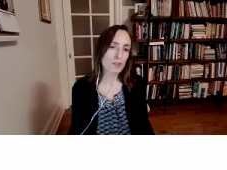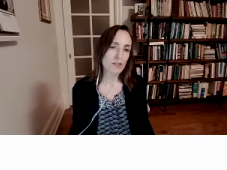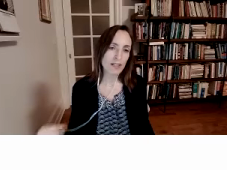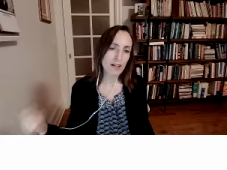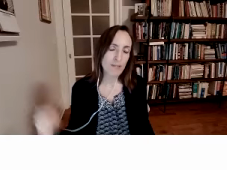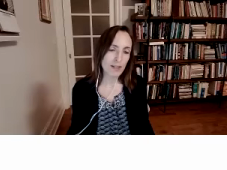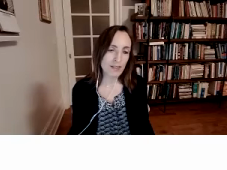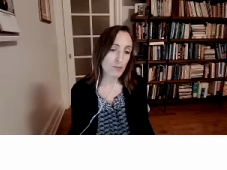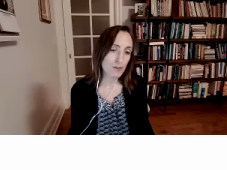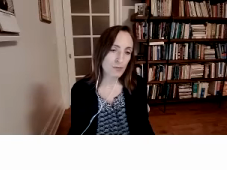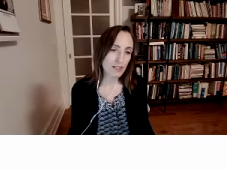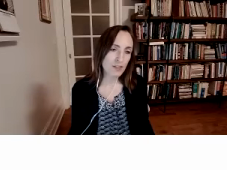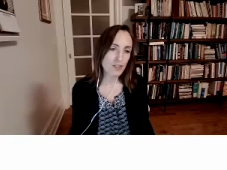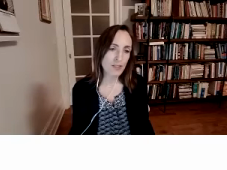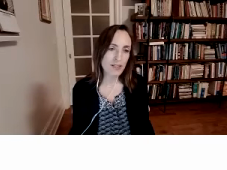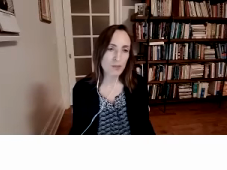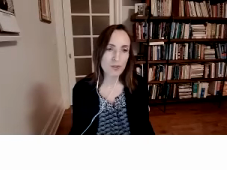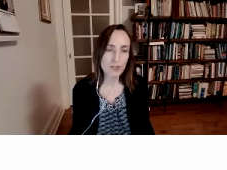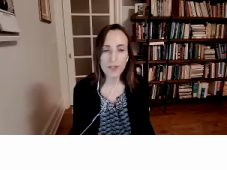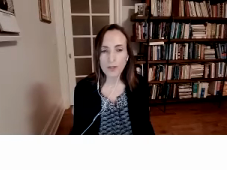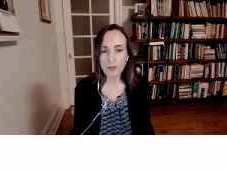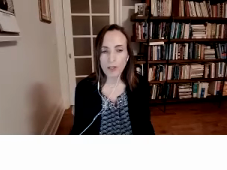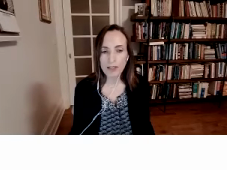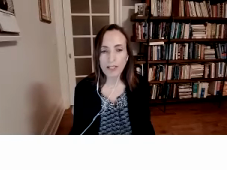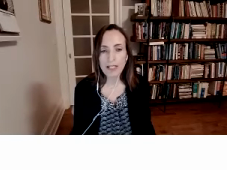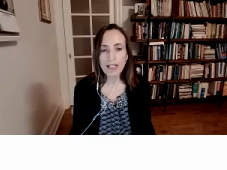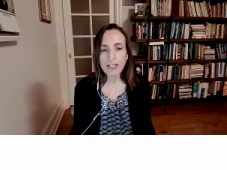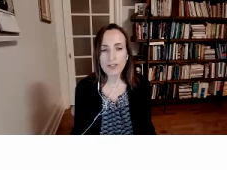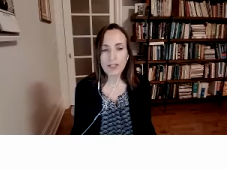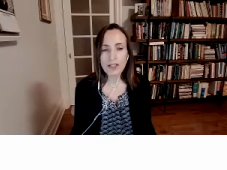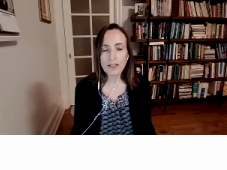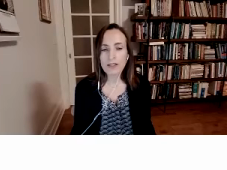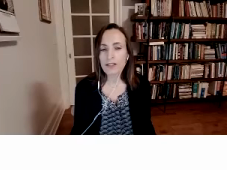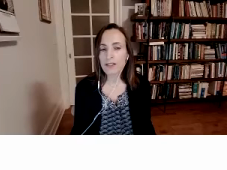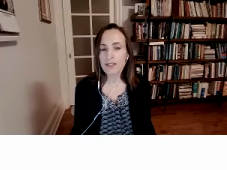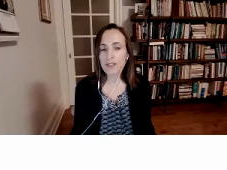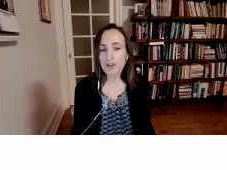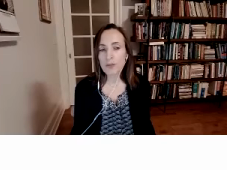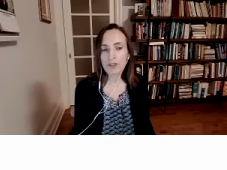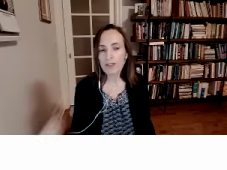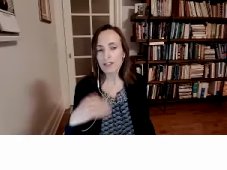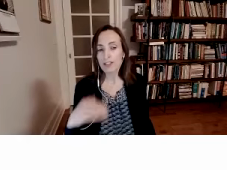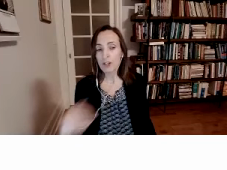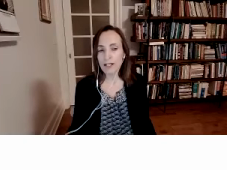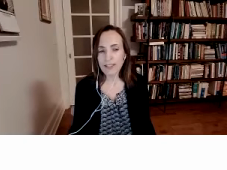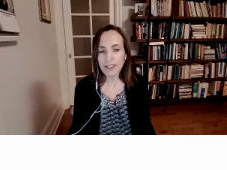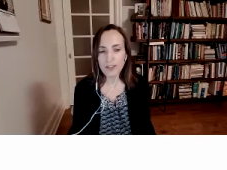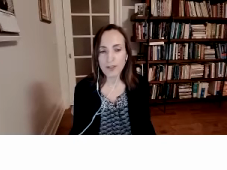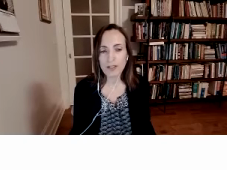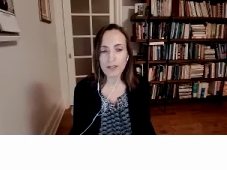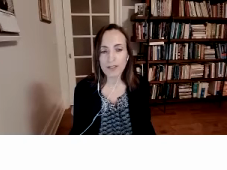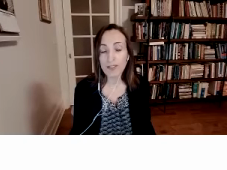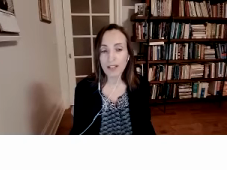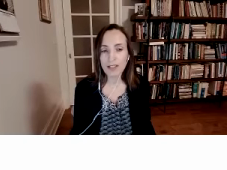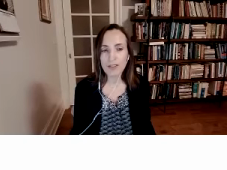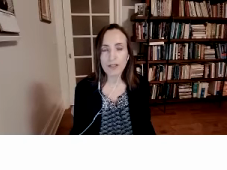for a word, divide that by the number of raters, and you get a number between 0 and 1. And you can see that this distribution is at the low end here, so